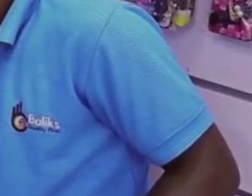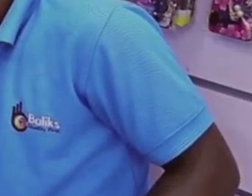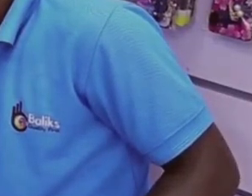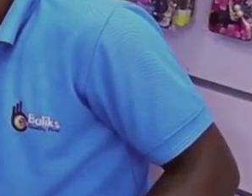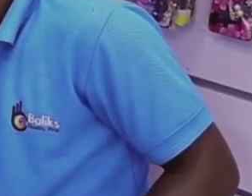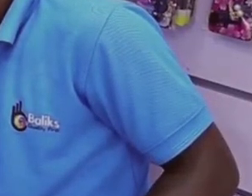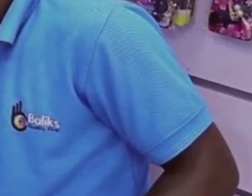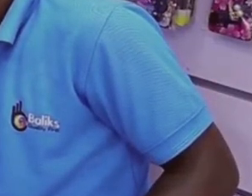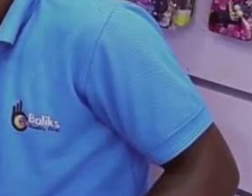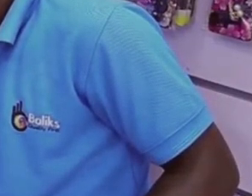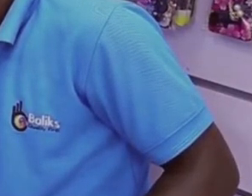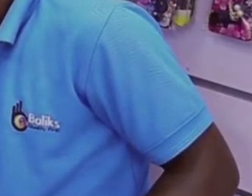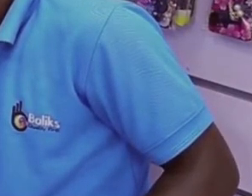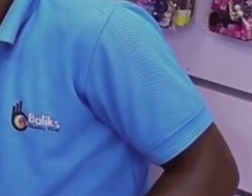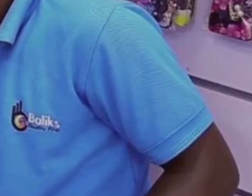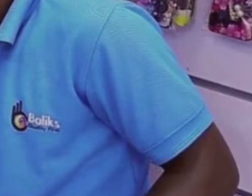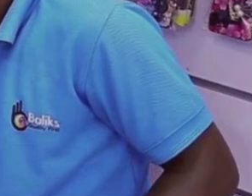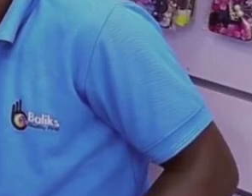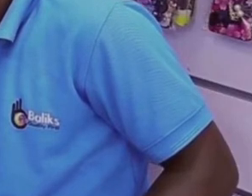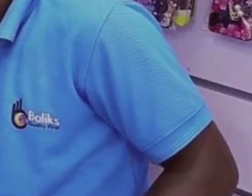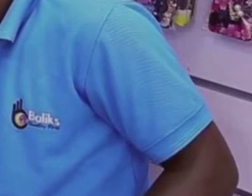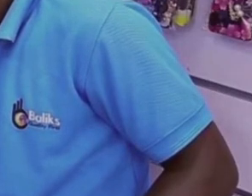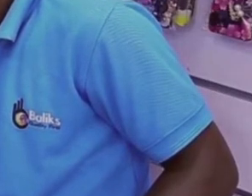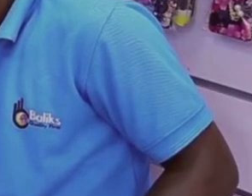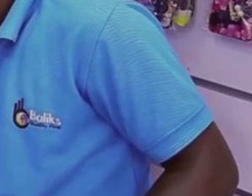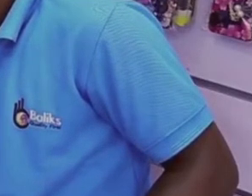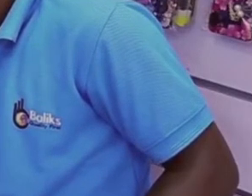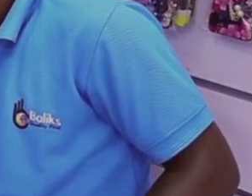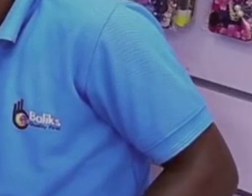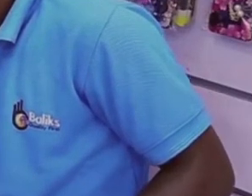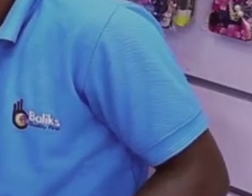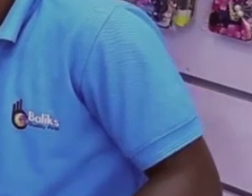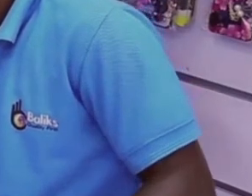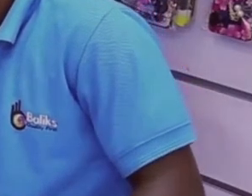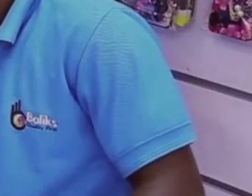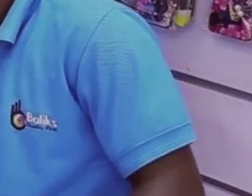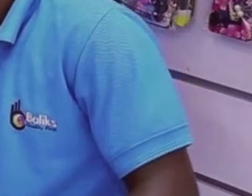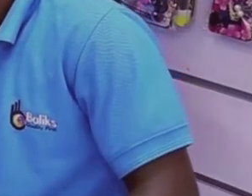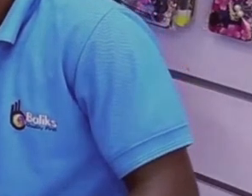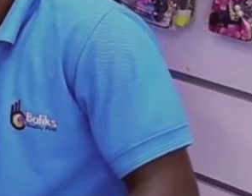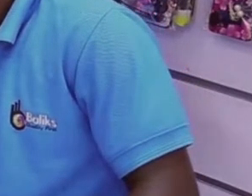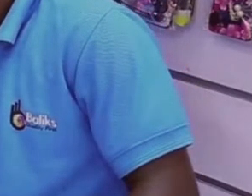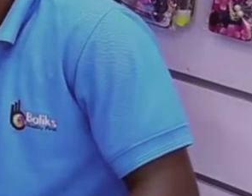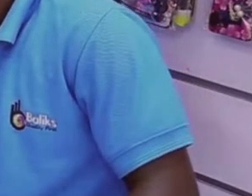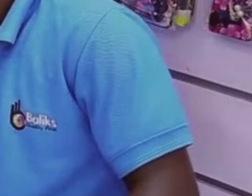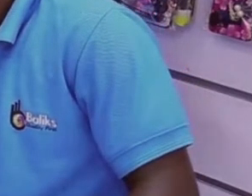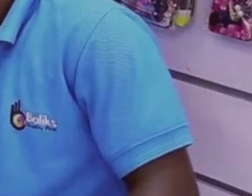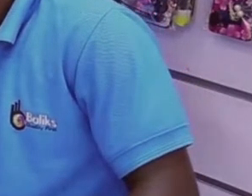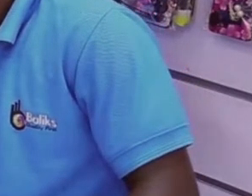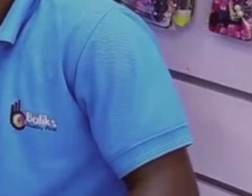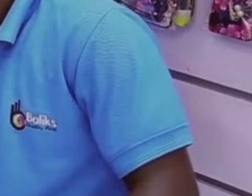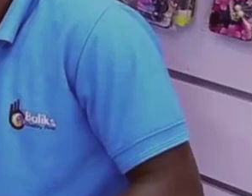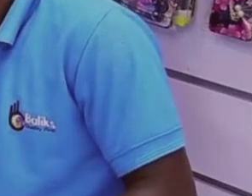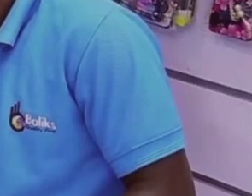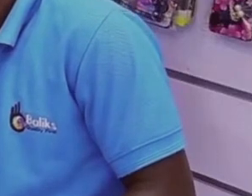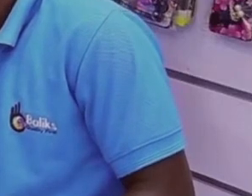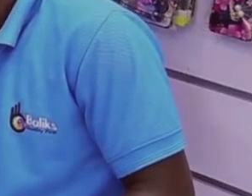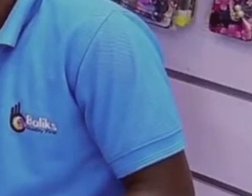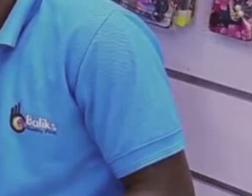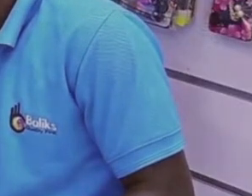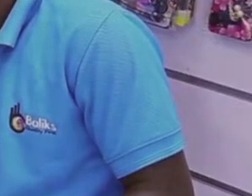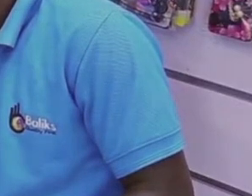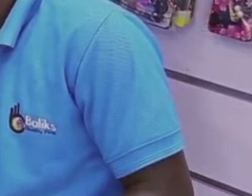chitegeza bobo ina tini namba katugambe oguze motoka. Otumize motoka. Kati bobo genda kusasula mu